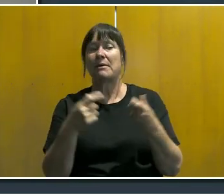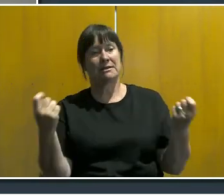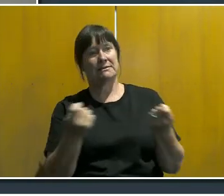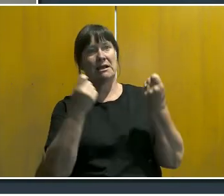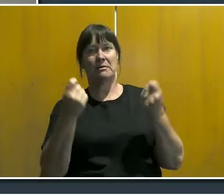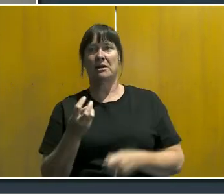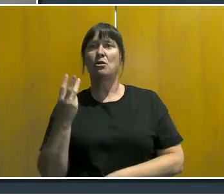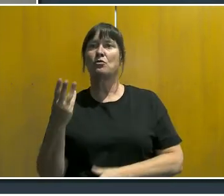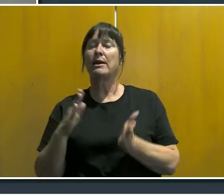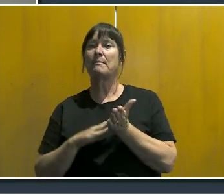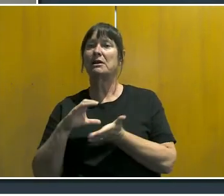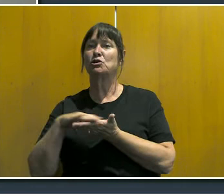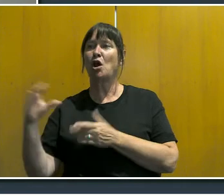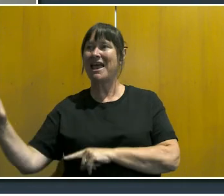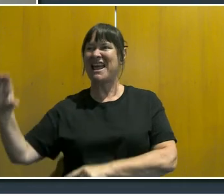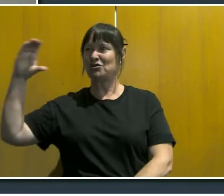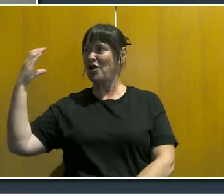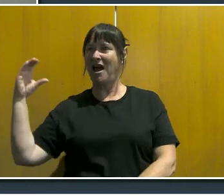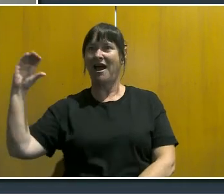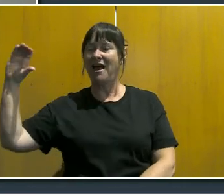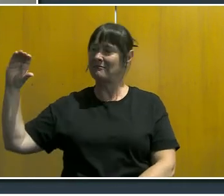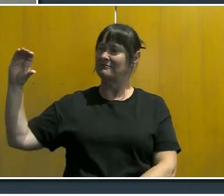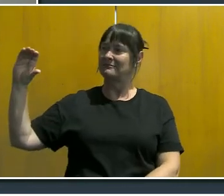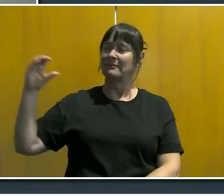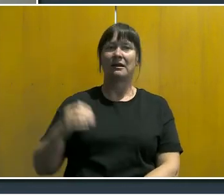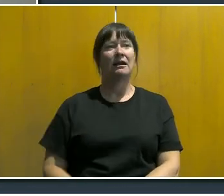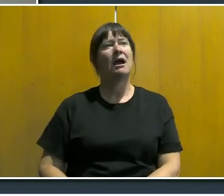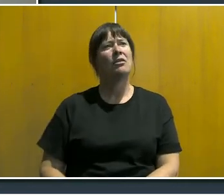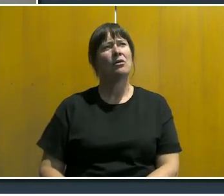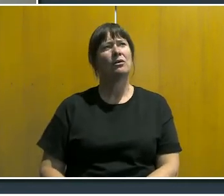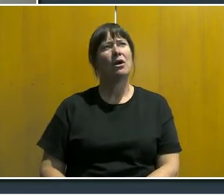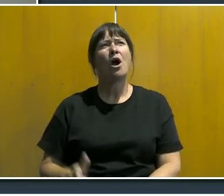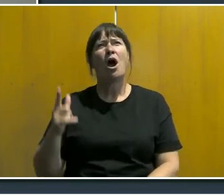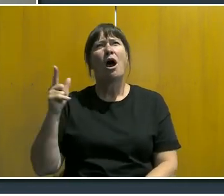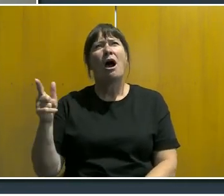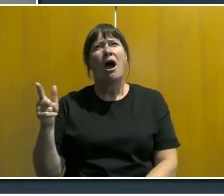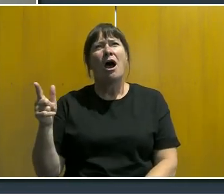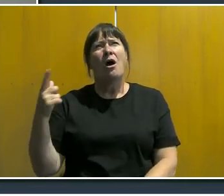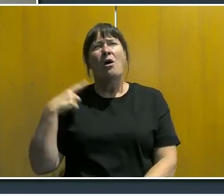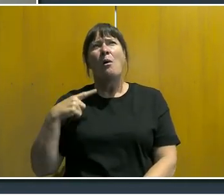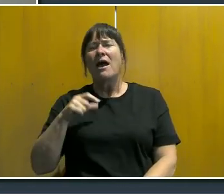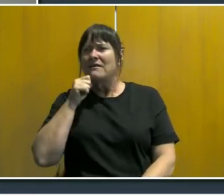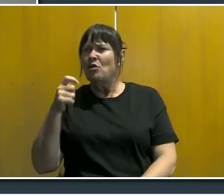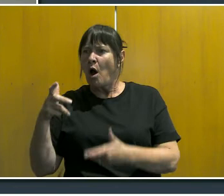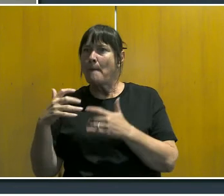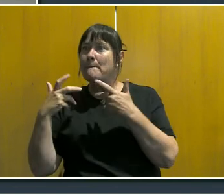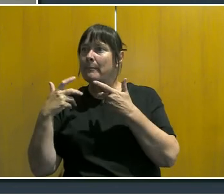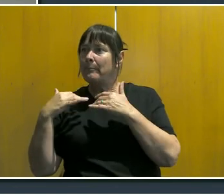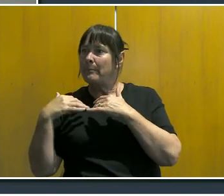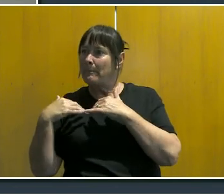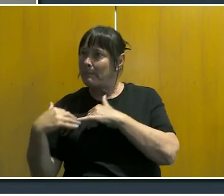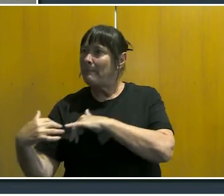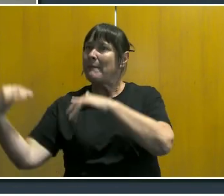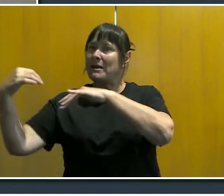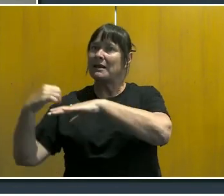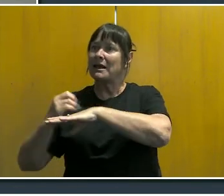million surplus. And I thought to myself, why as a public benefit entity would you celebrate a surplus?